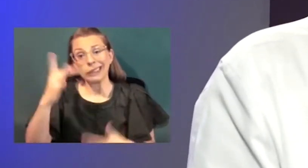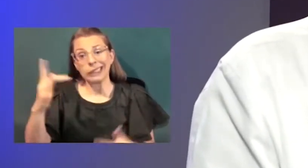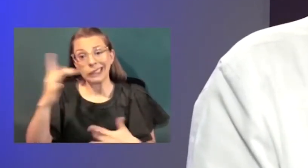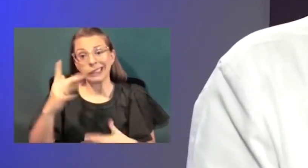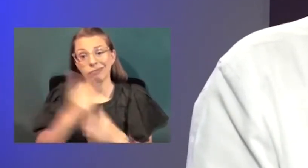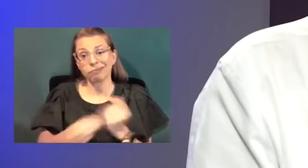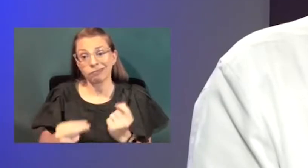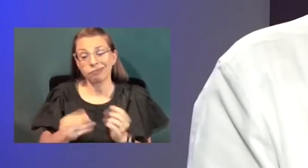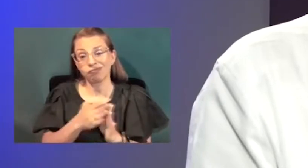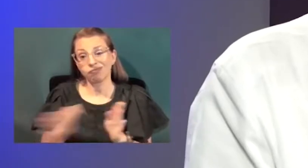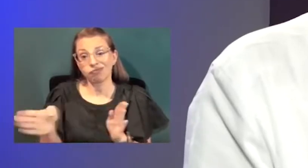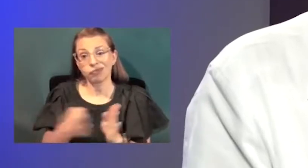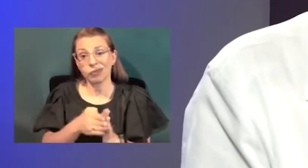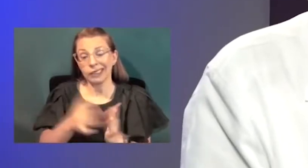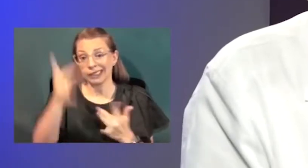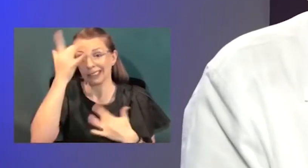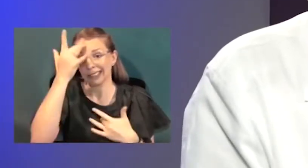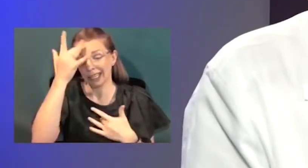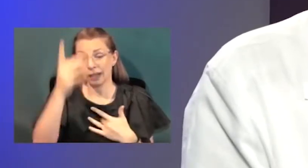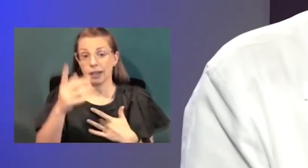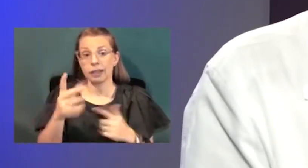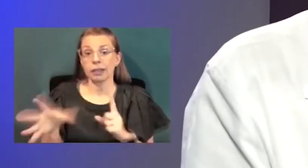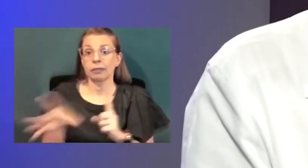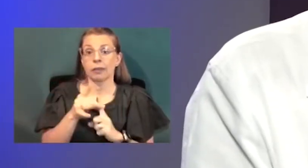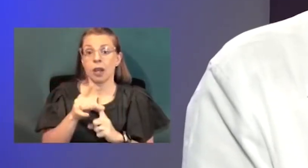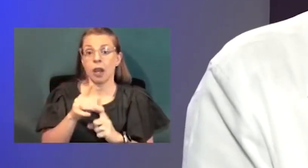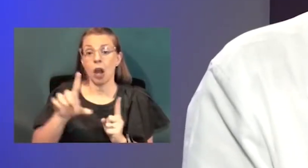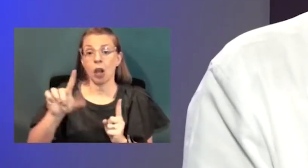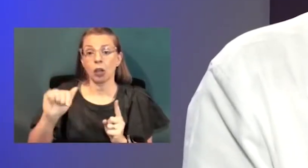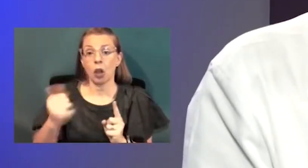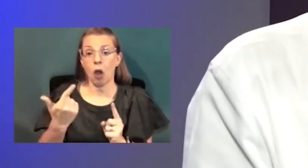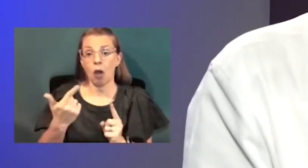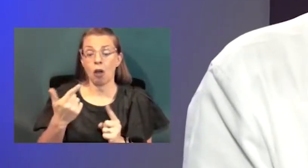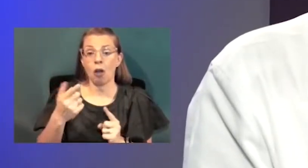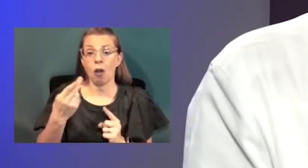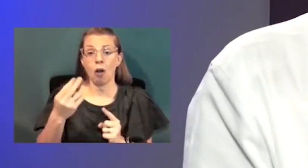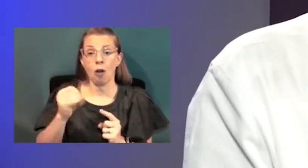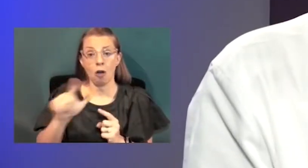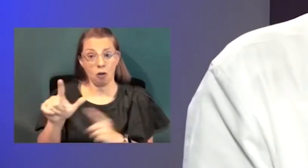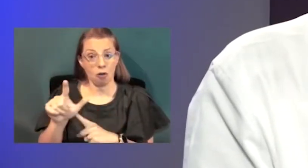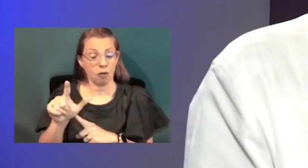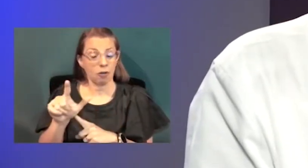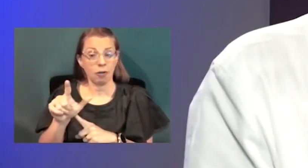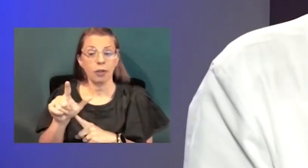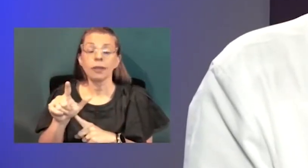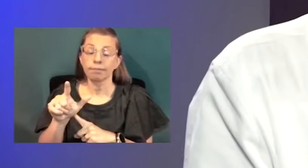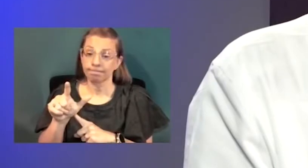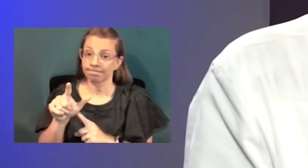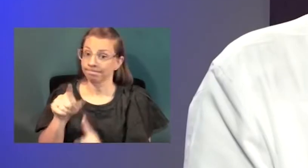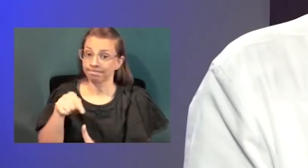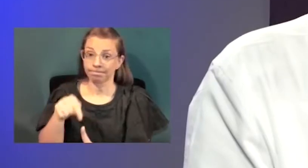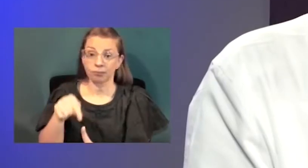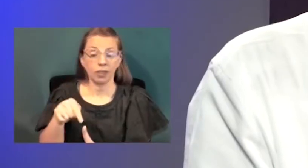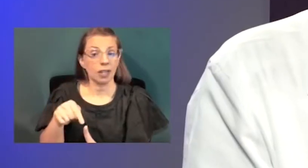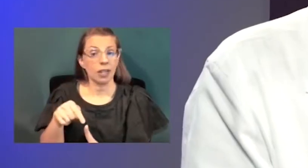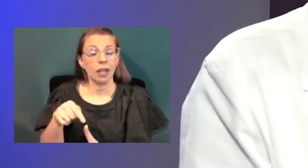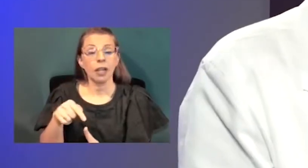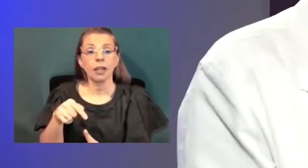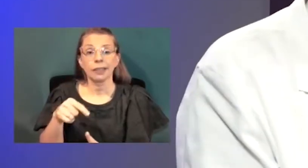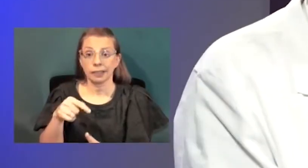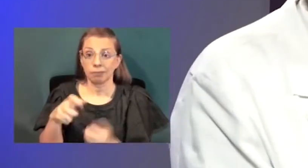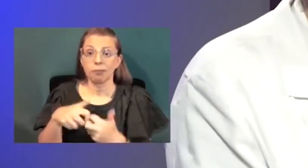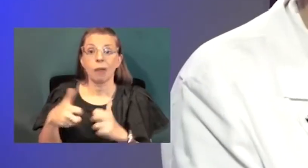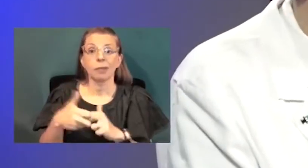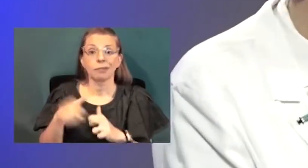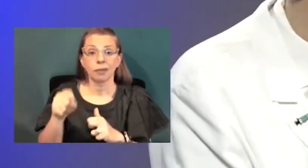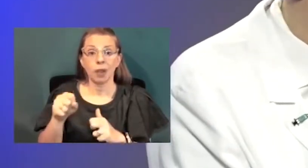sick to get long haul. We're going to be talking about long haul more this week. That is truly a real problem. One person who is hopefully staying